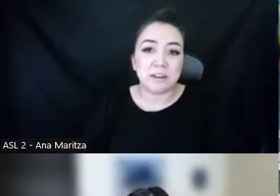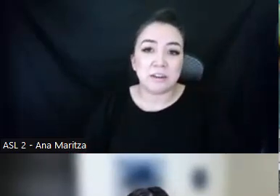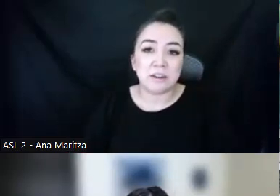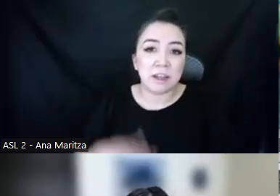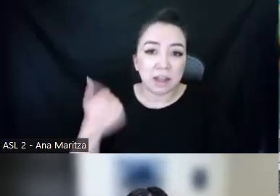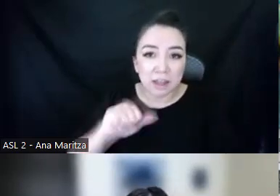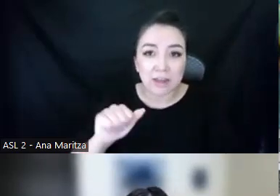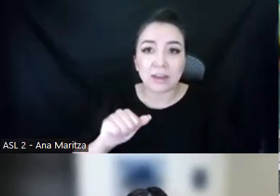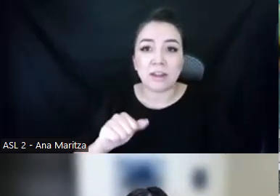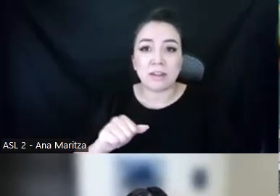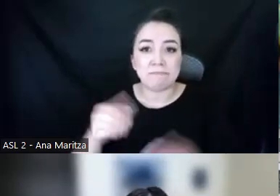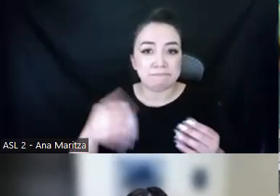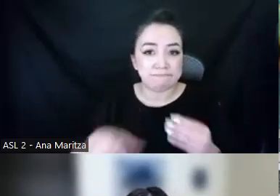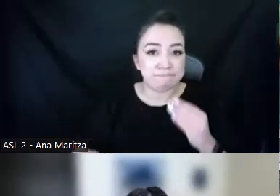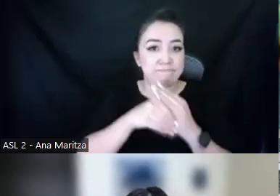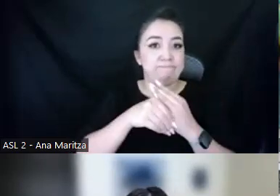Any abstentions?